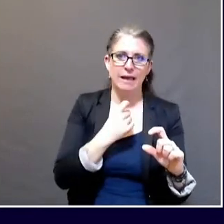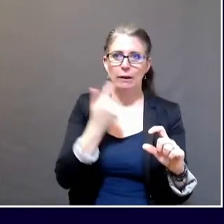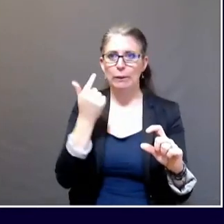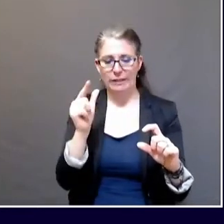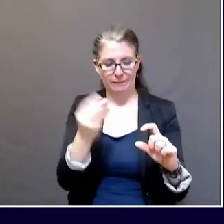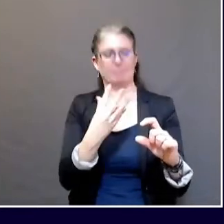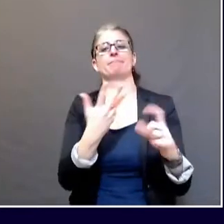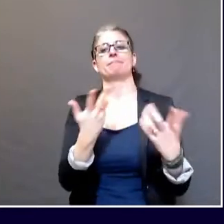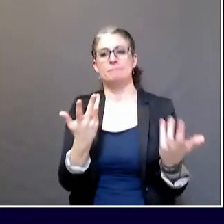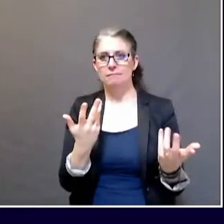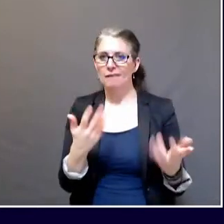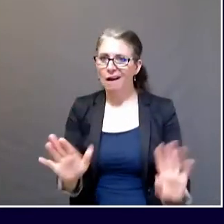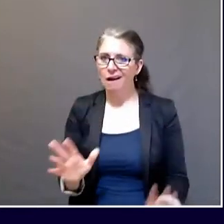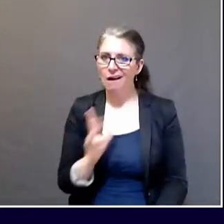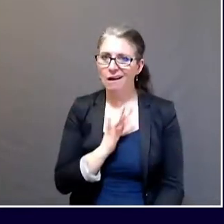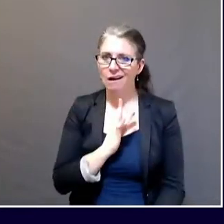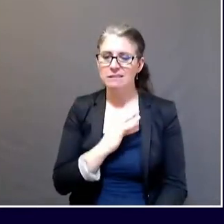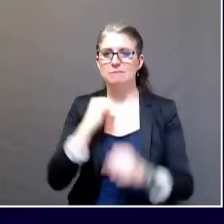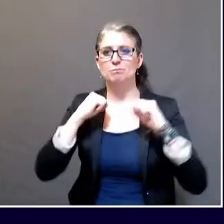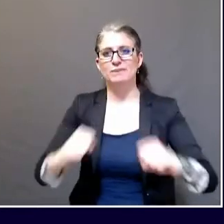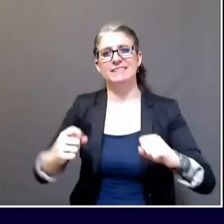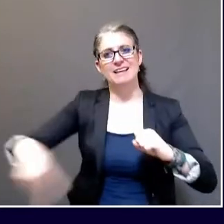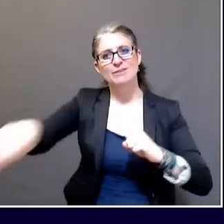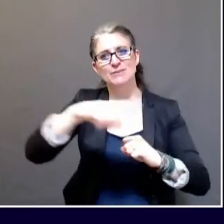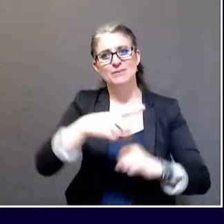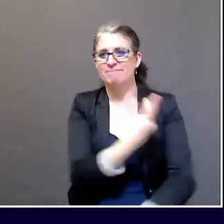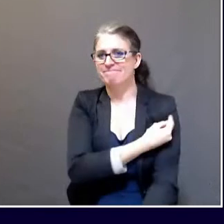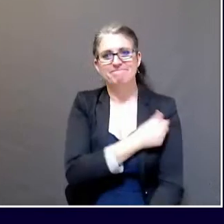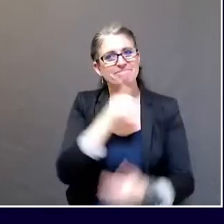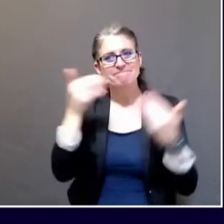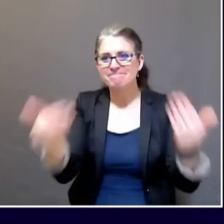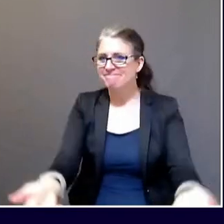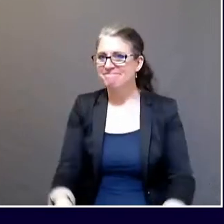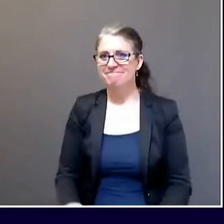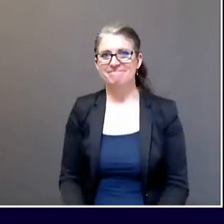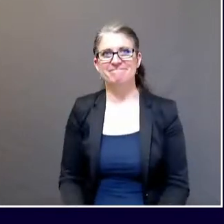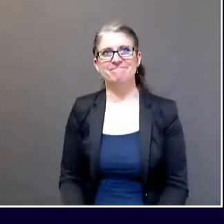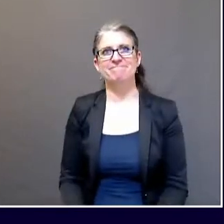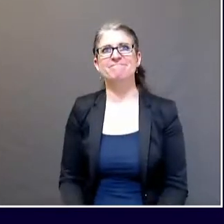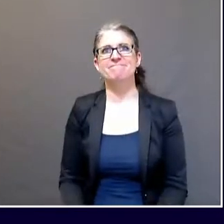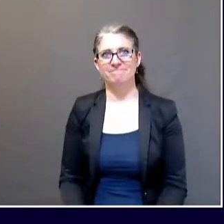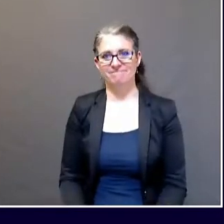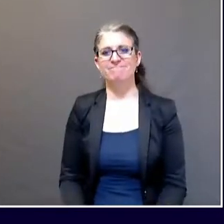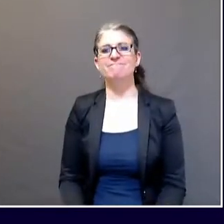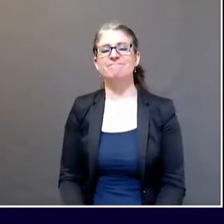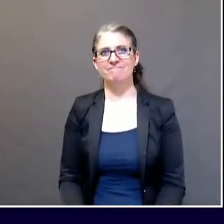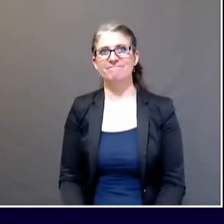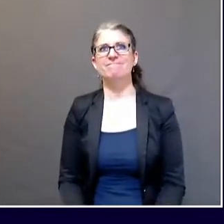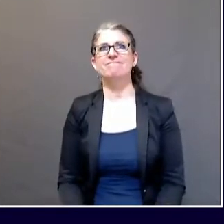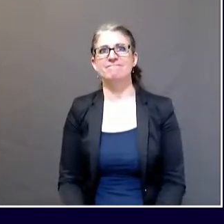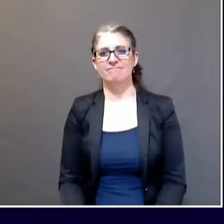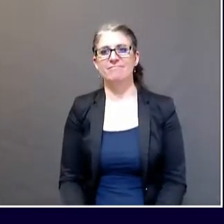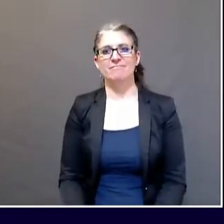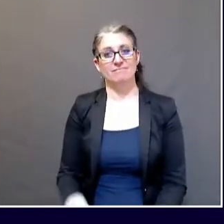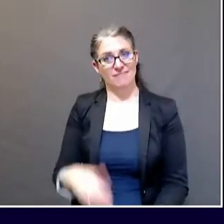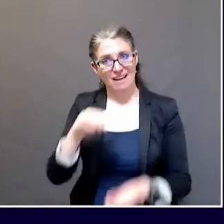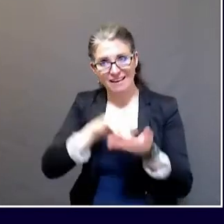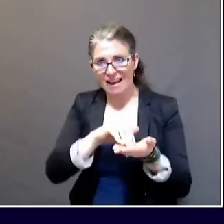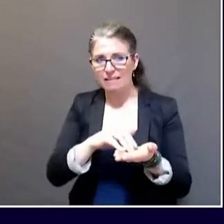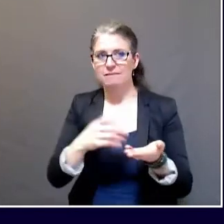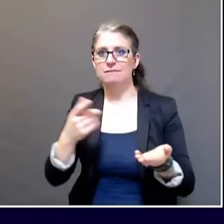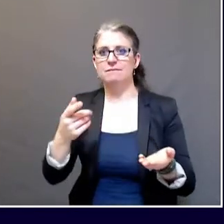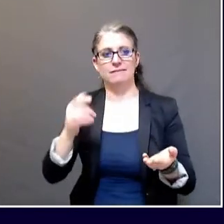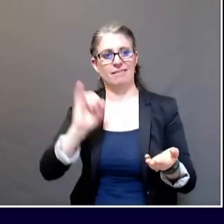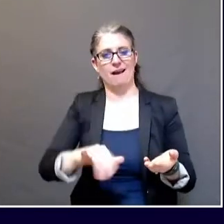system to make sure that doses are not inappropriately used. Now, we are working to pull the data, well, the US